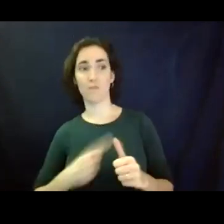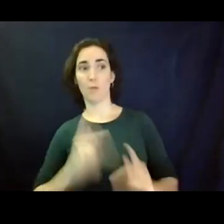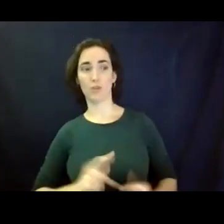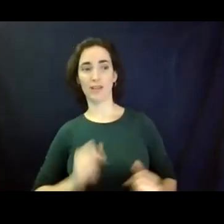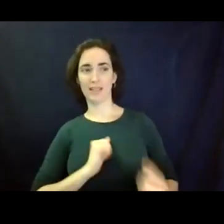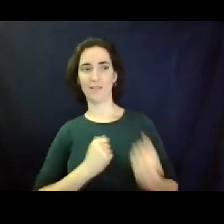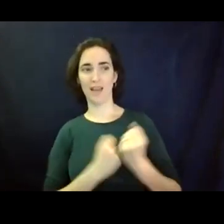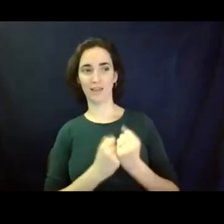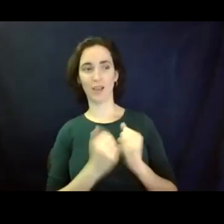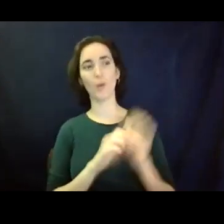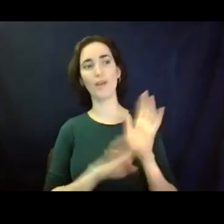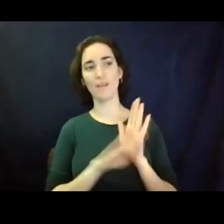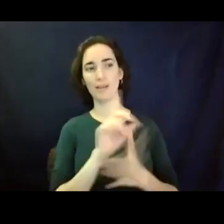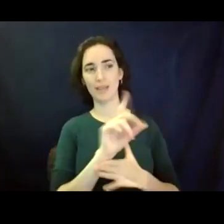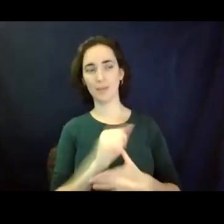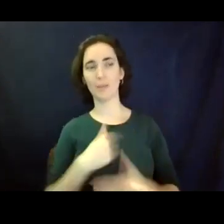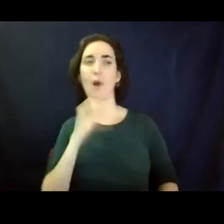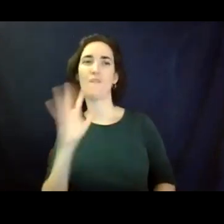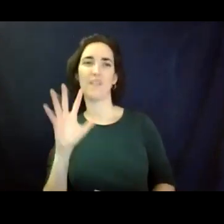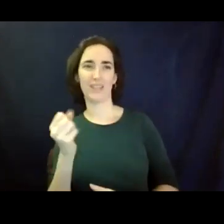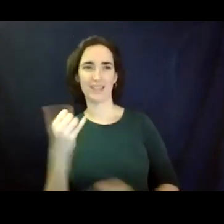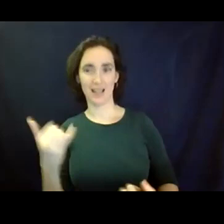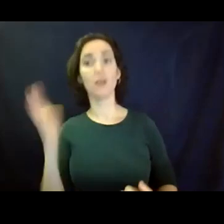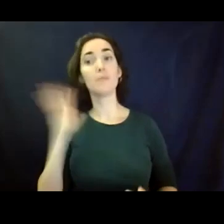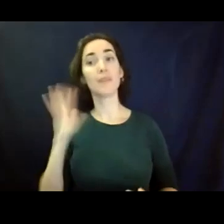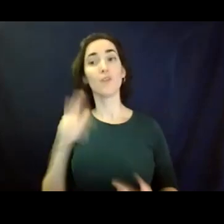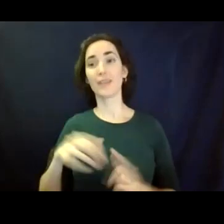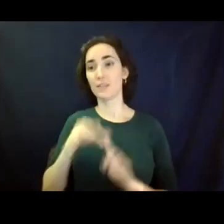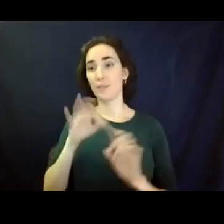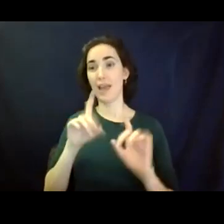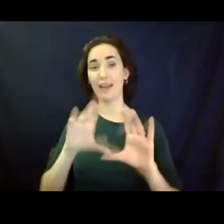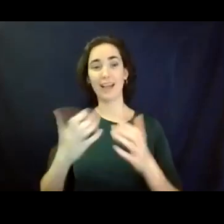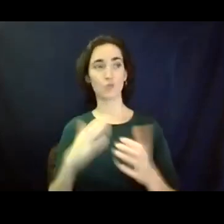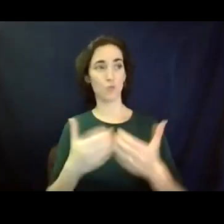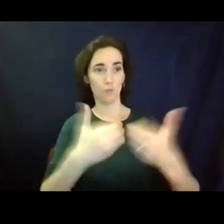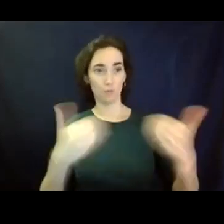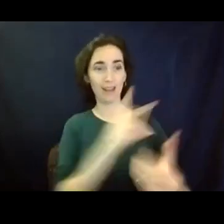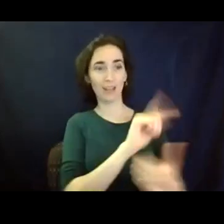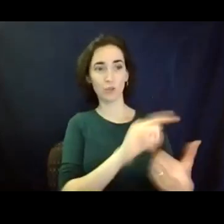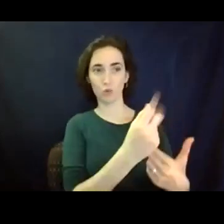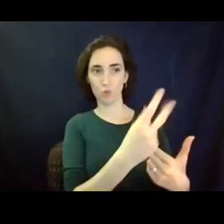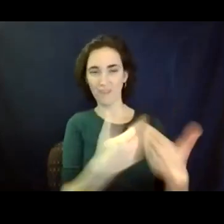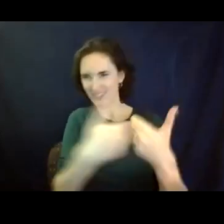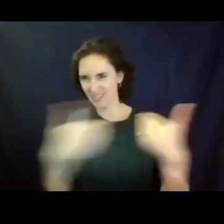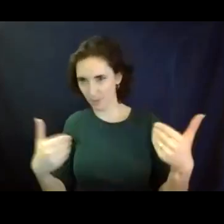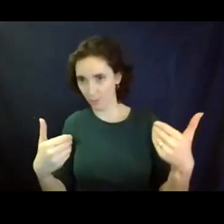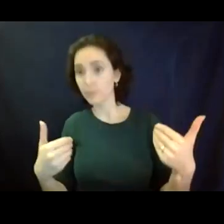developmental disabilities, I'm in my 50s and I was in a segregated special ed classroom, K through 12, DDR in